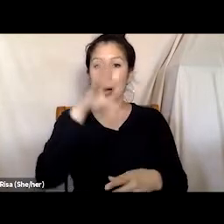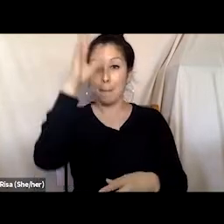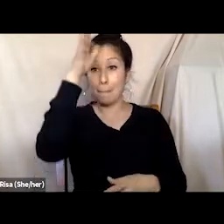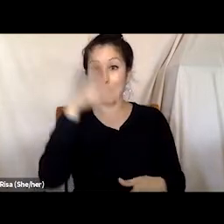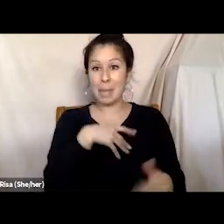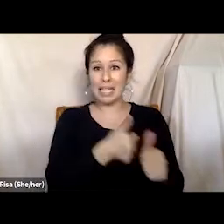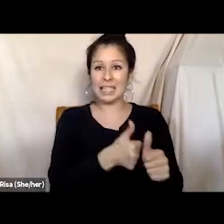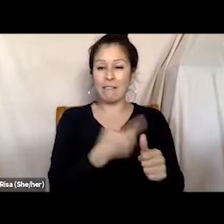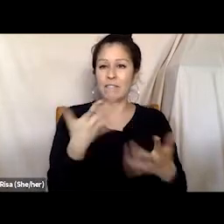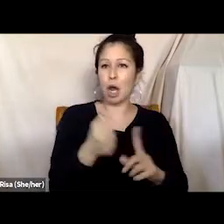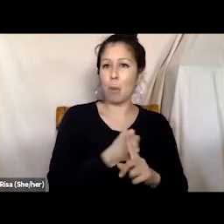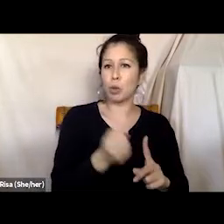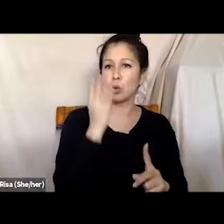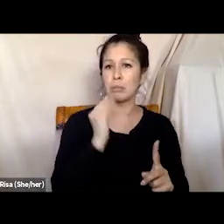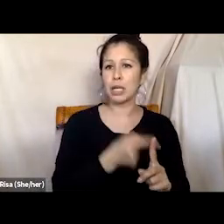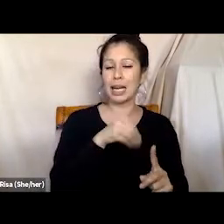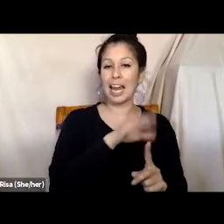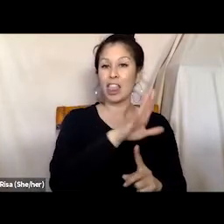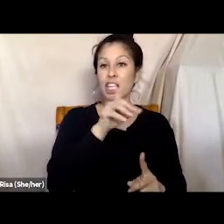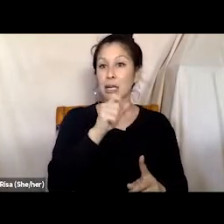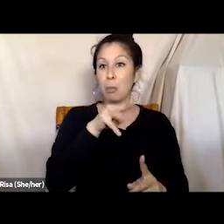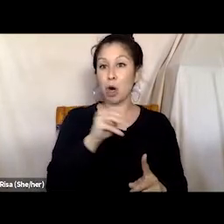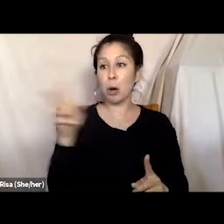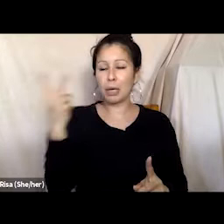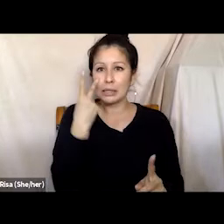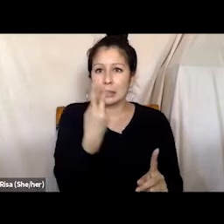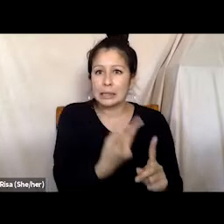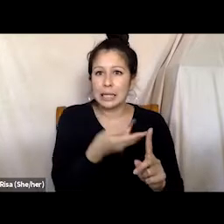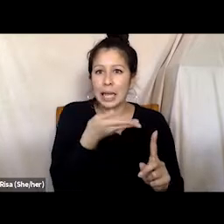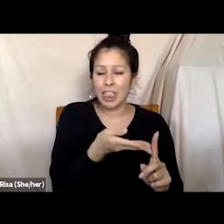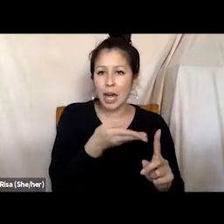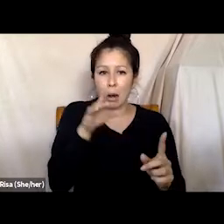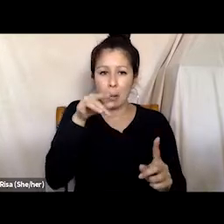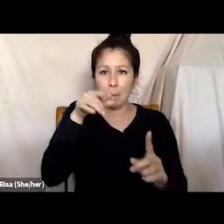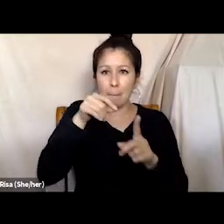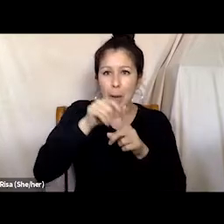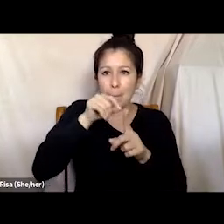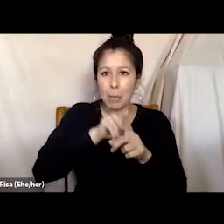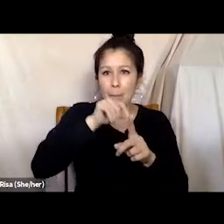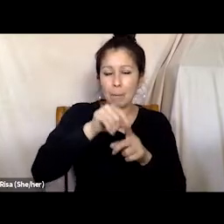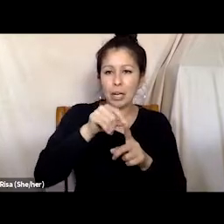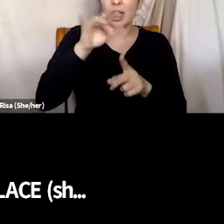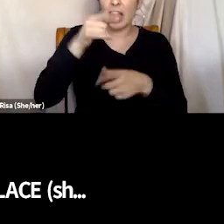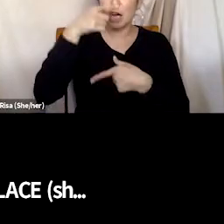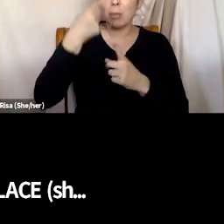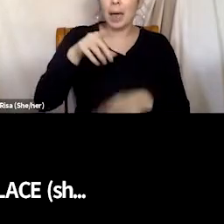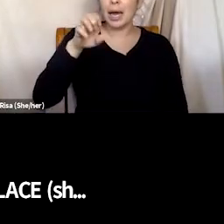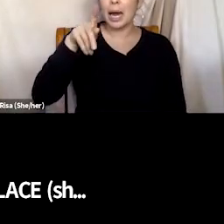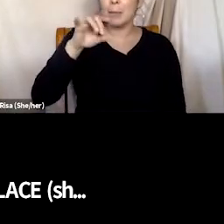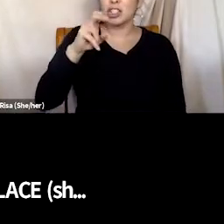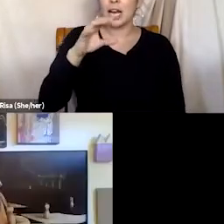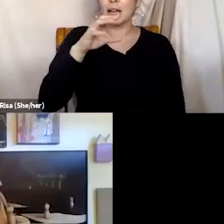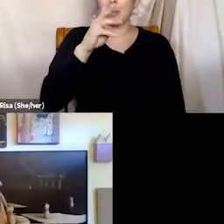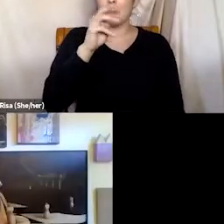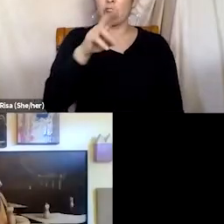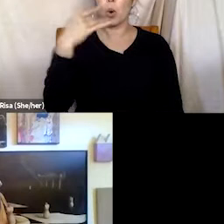abused. And within their sperm, they can see the epigenetic markers of that trauma. So we know that that is passed